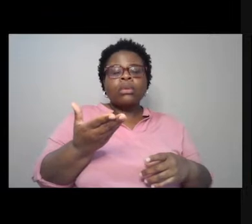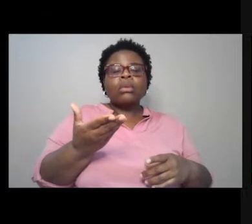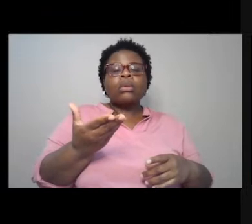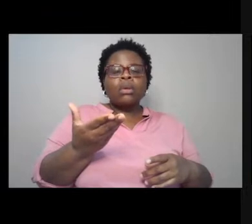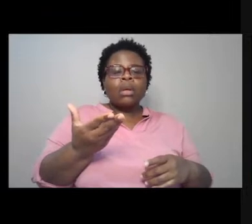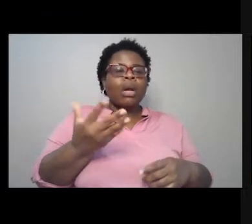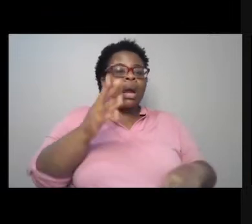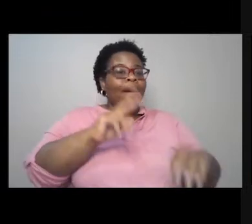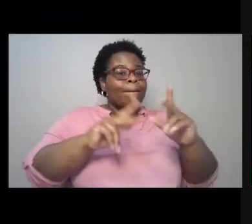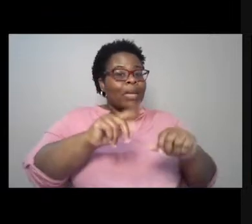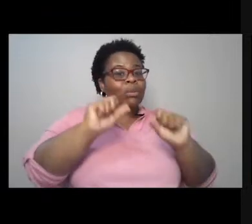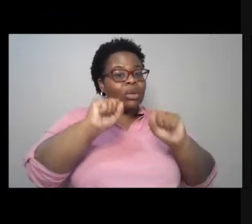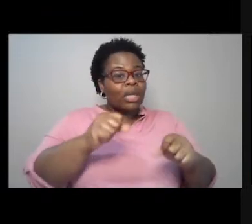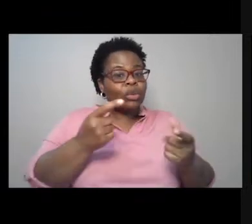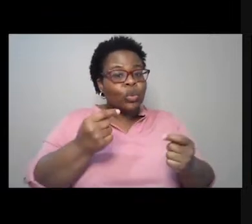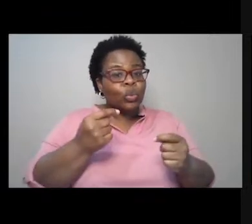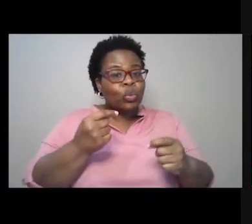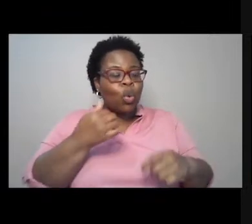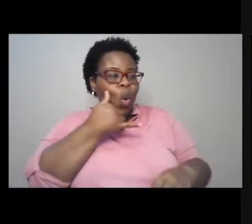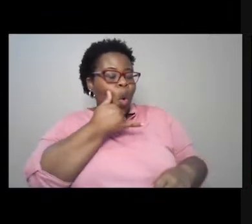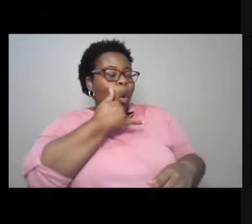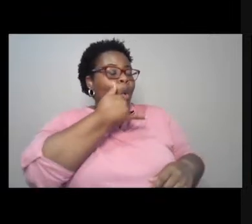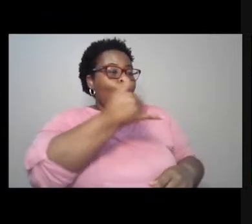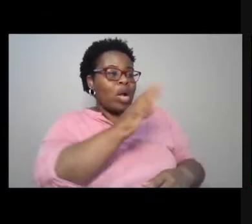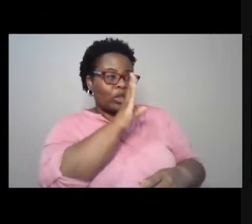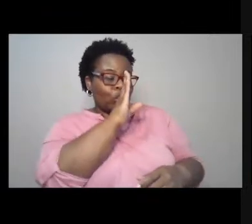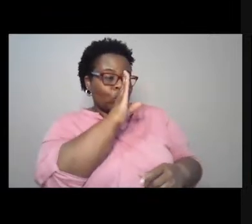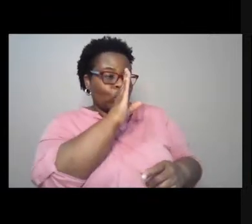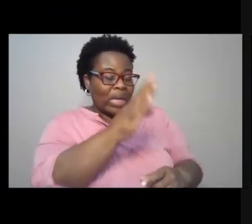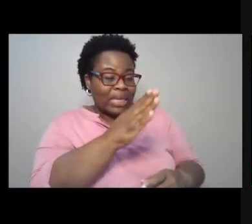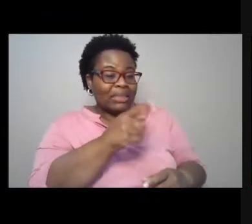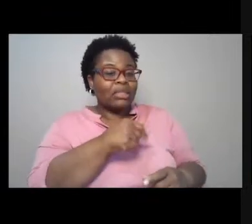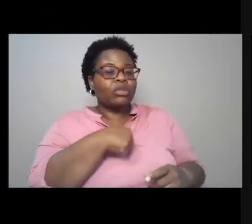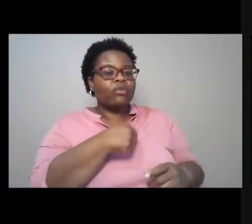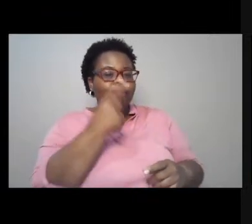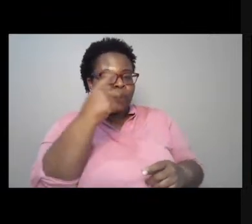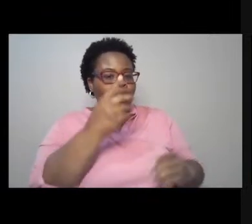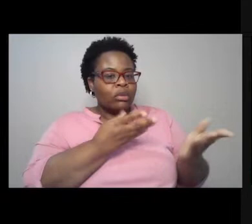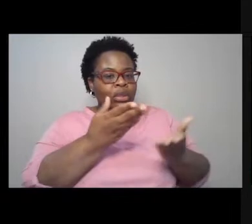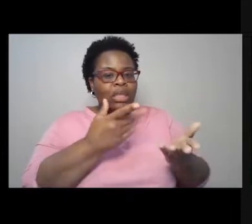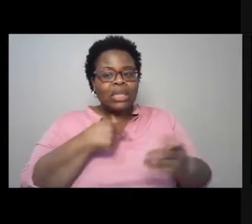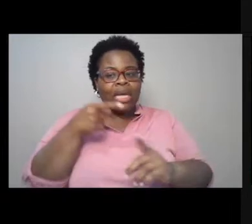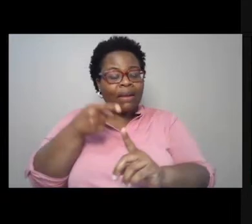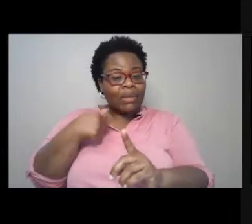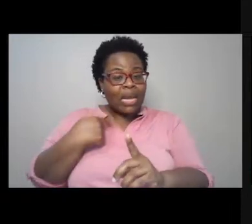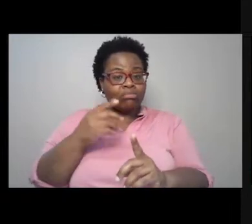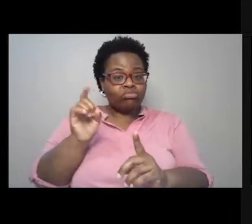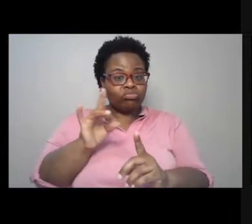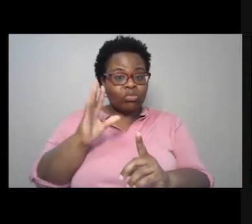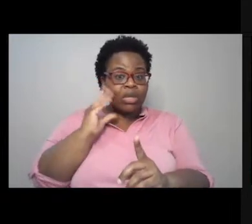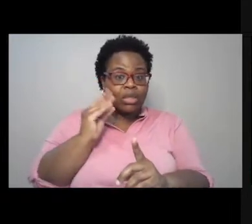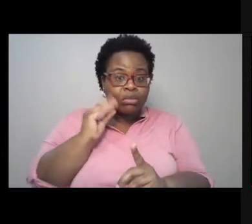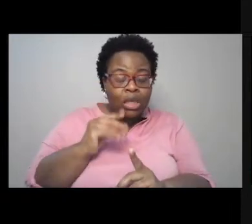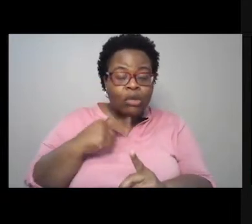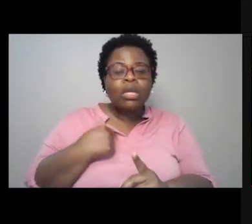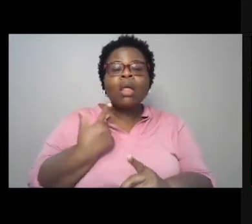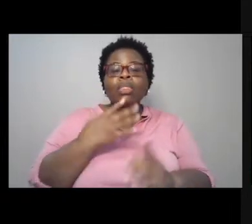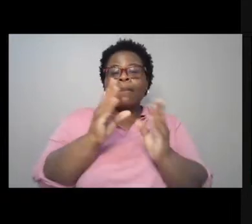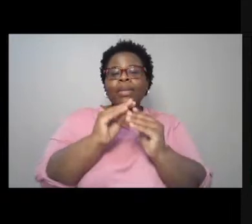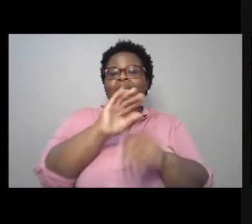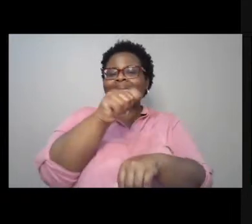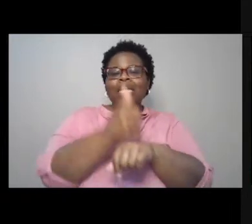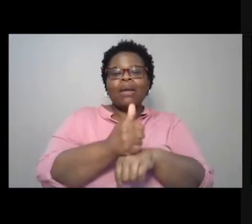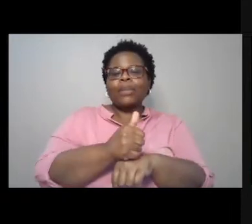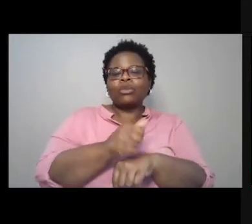element here is that people can call directly to the services, and when in crisis, the meeting is arranged